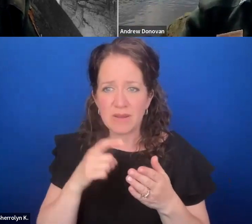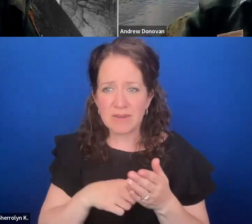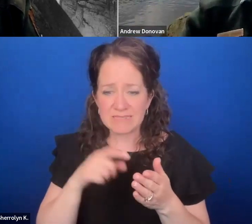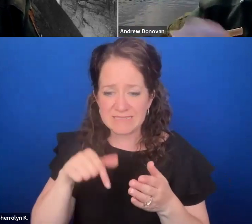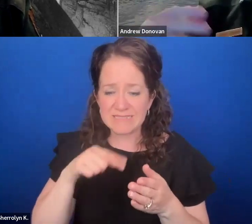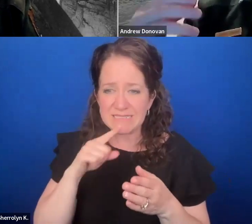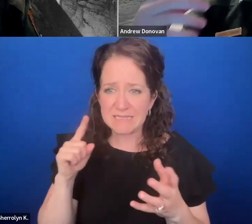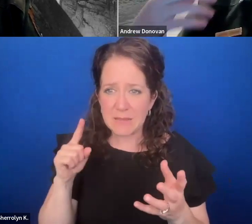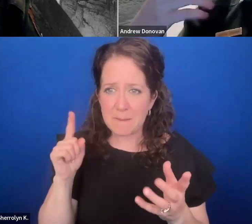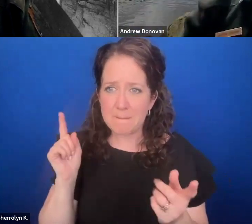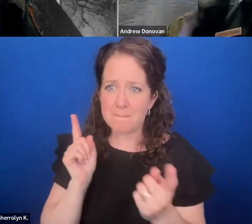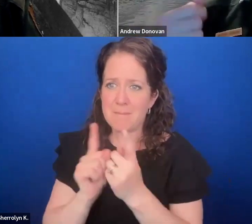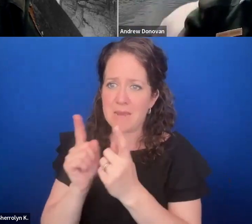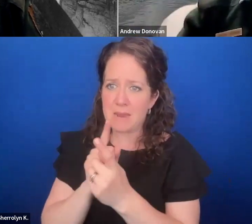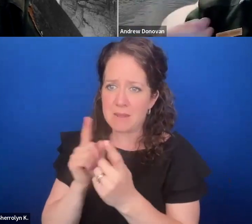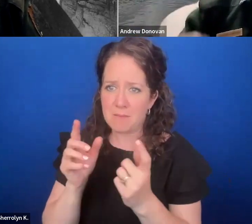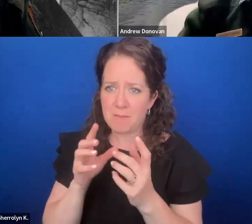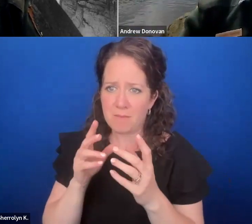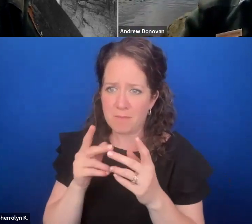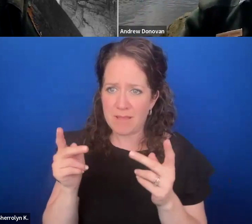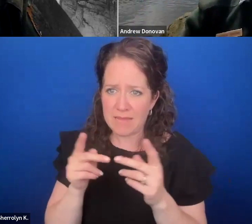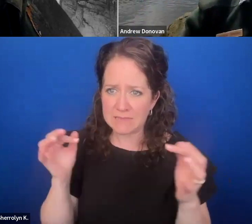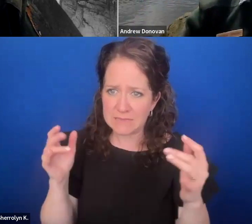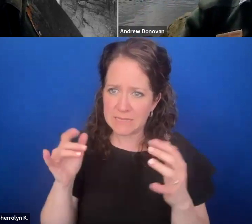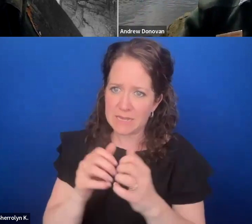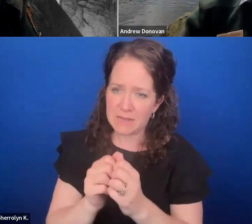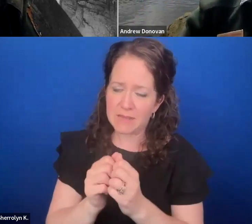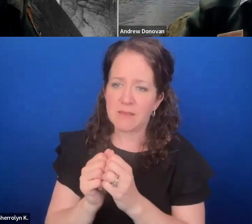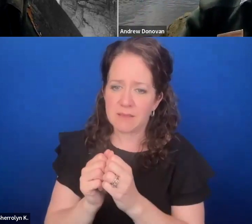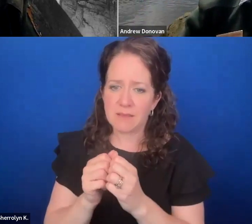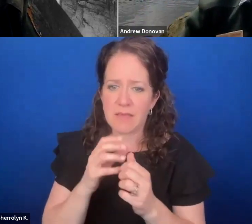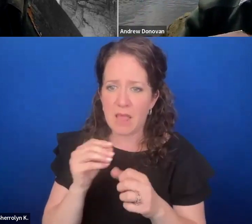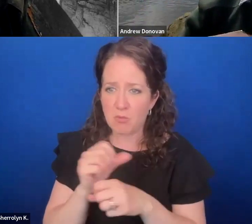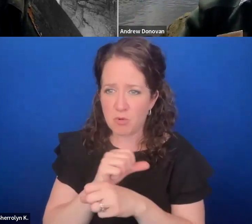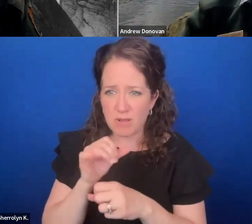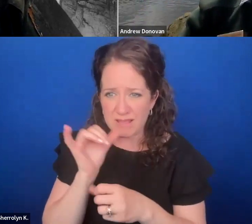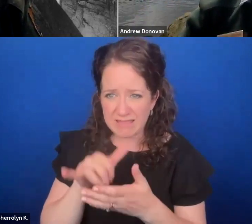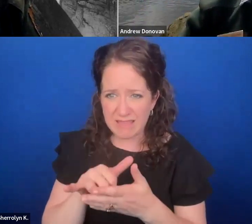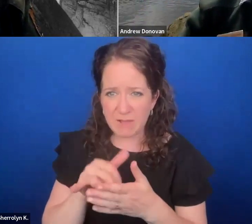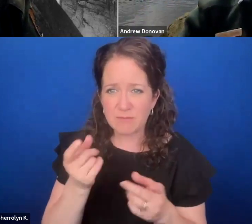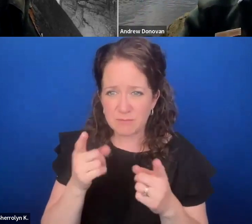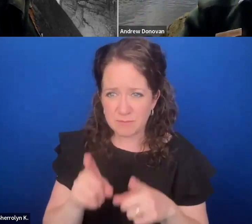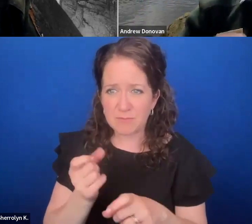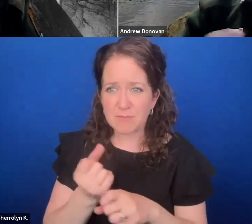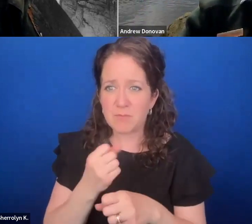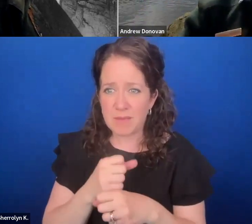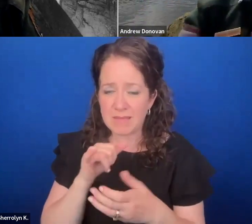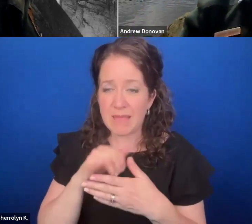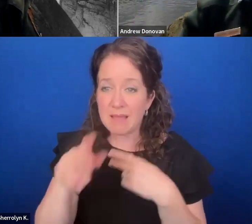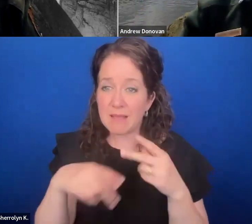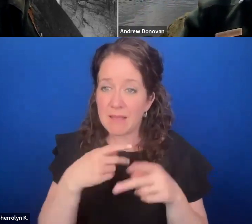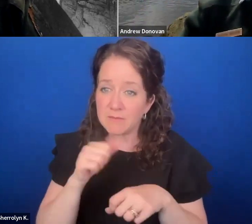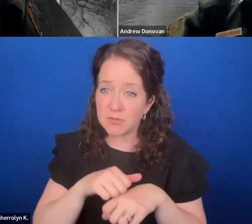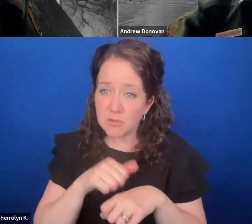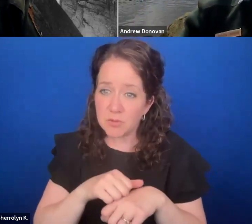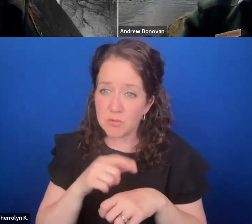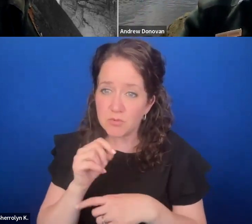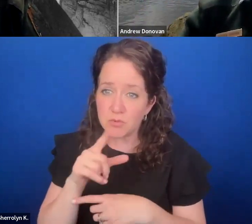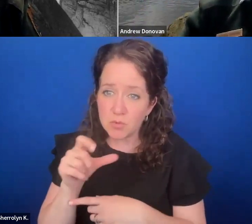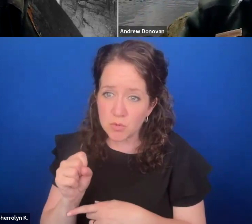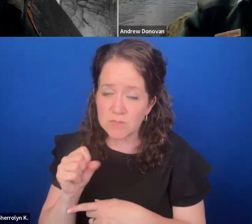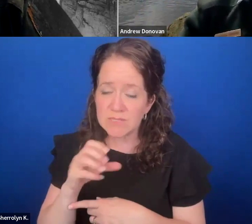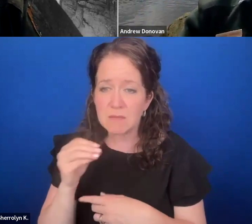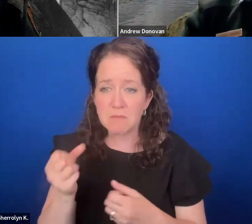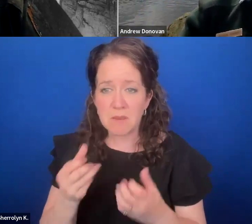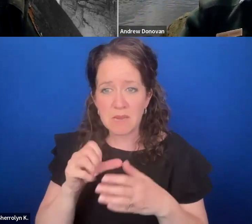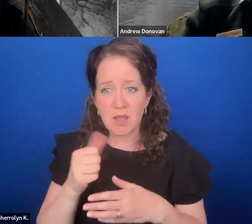Indigenous community. And work like that was happening to create those types of stone tools, as well as many other, you know, there